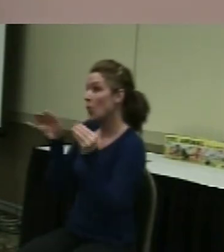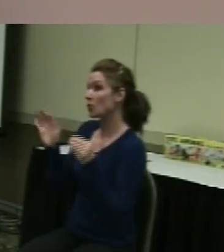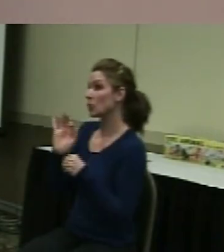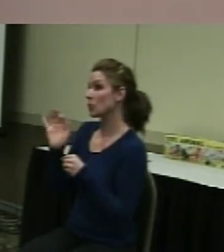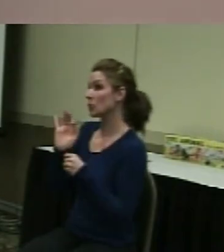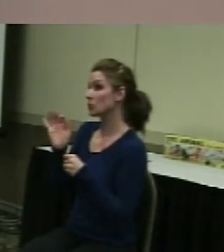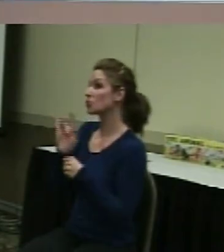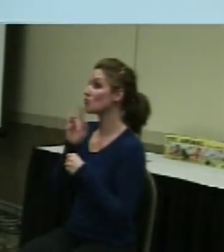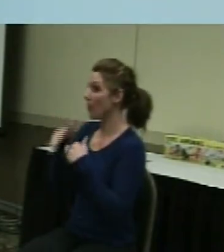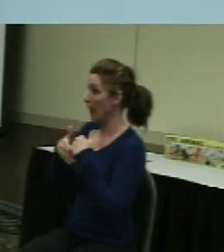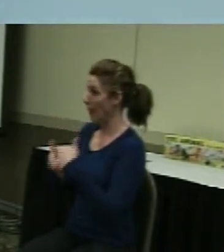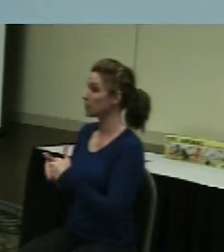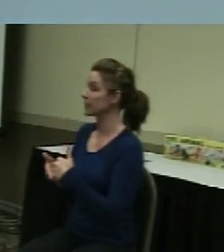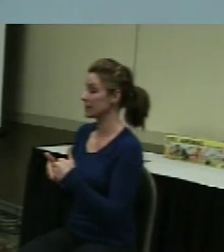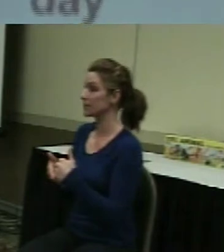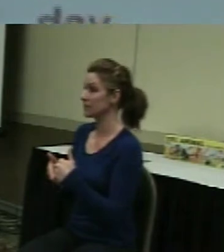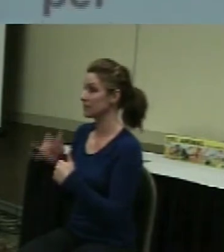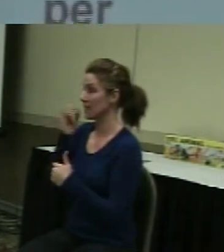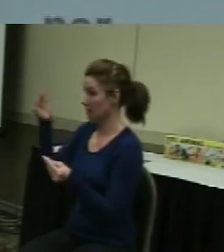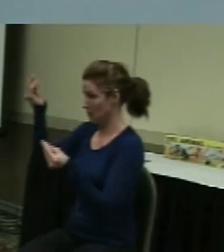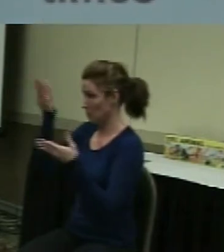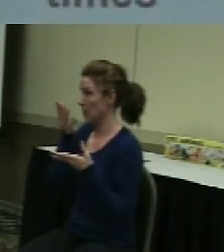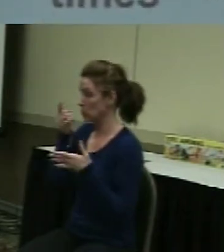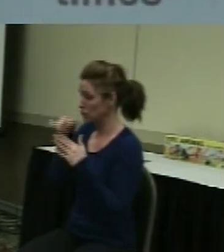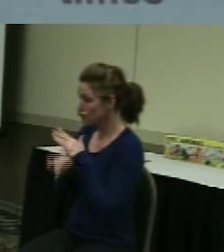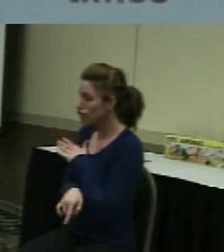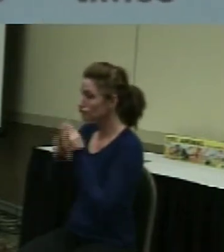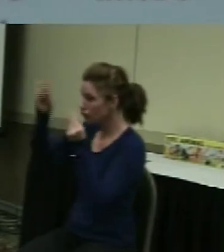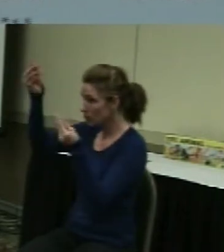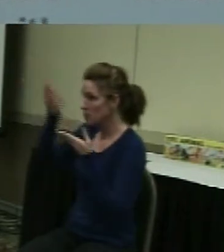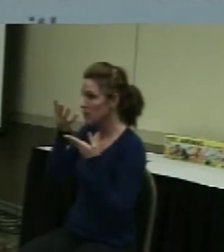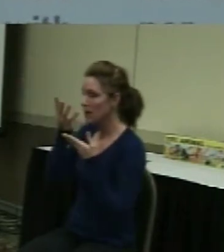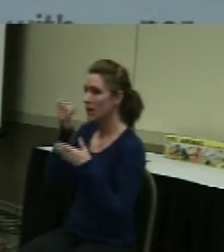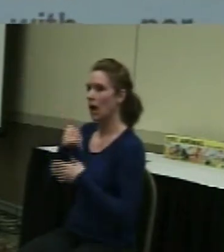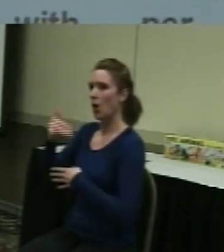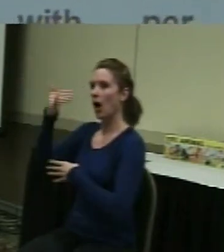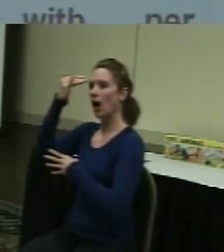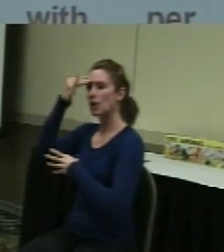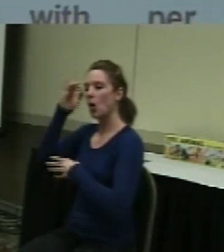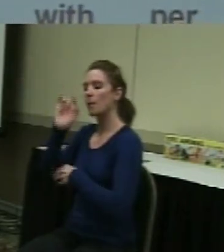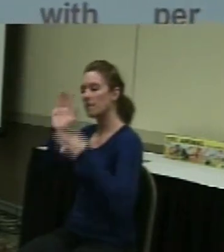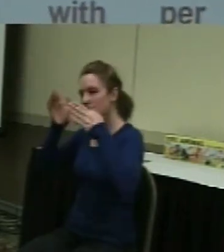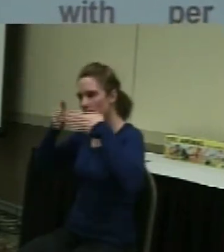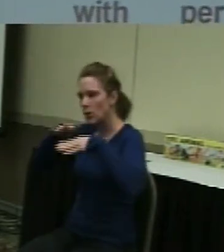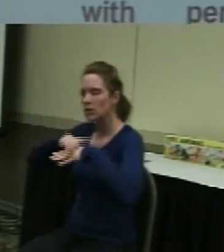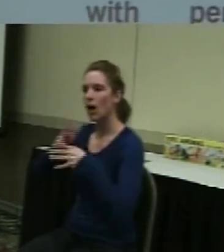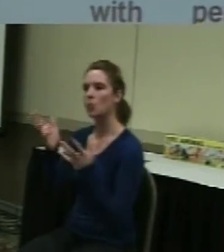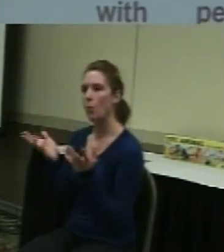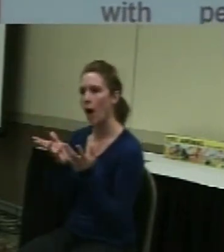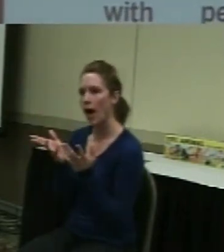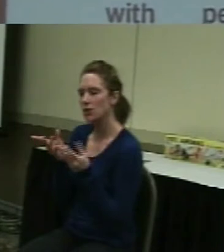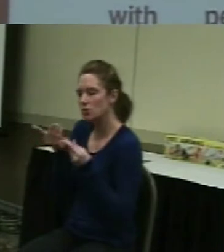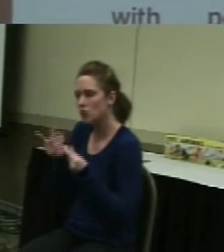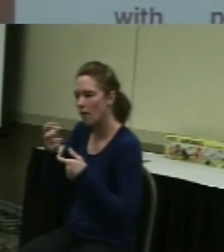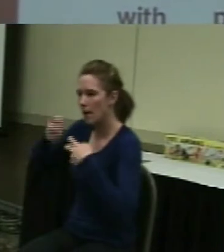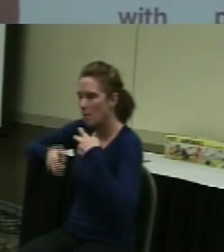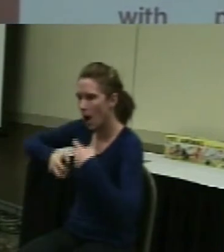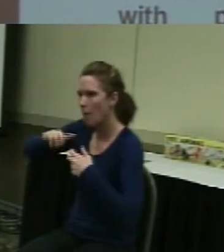This really helps, doesn't it? Now I know that I must work hard on helping with this problem, because